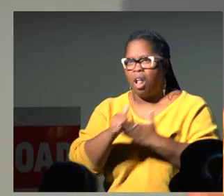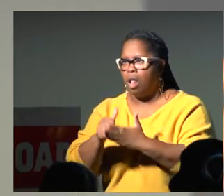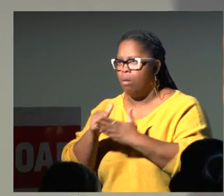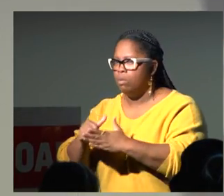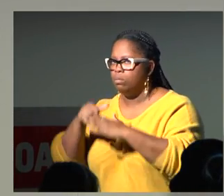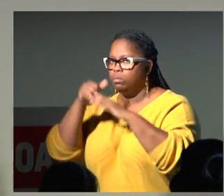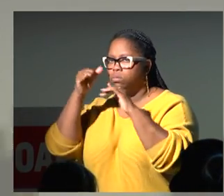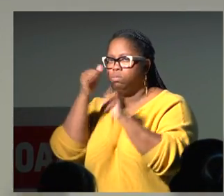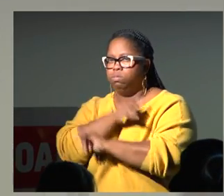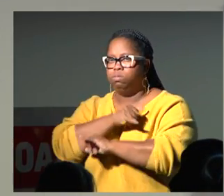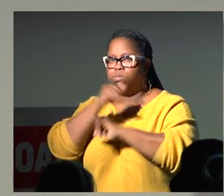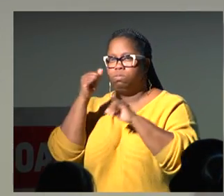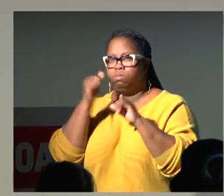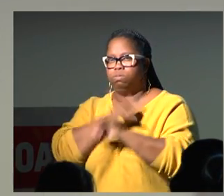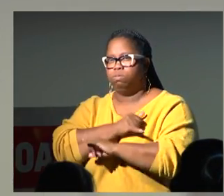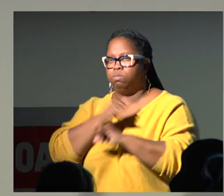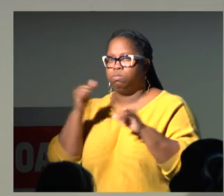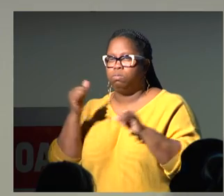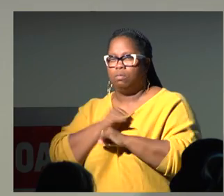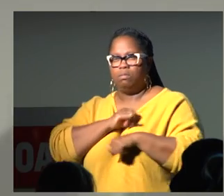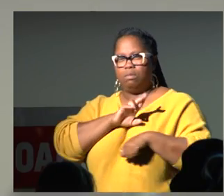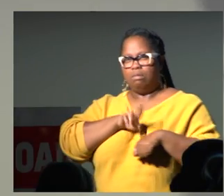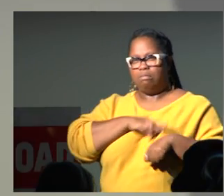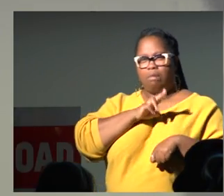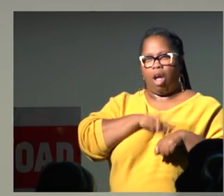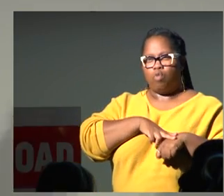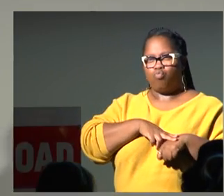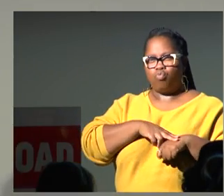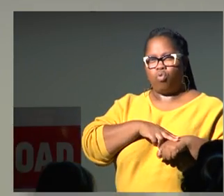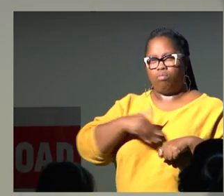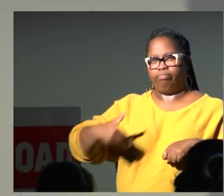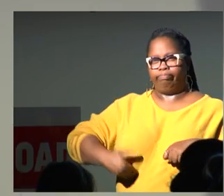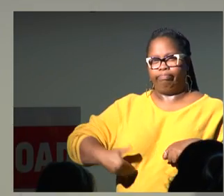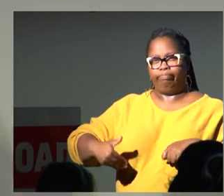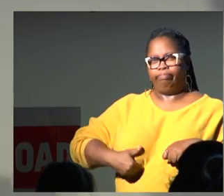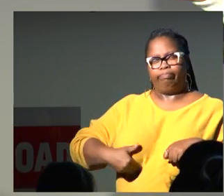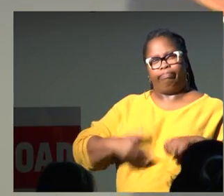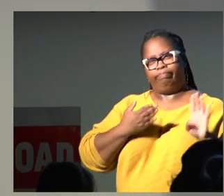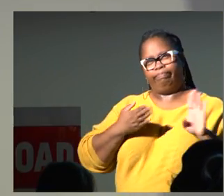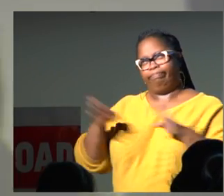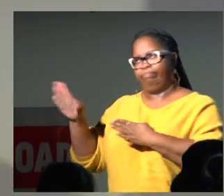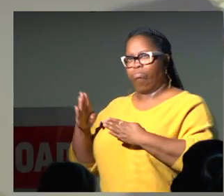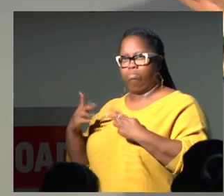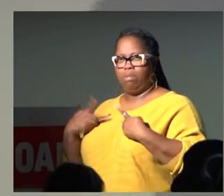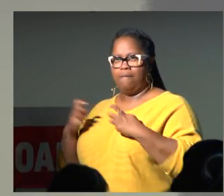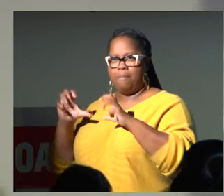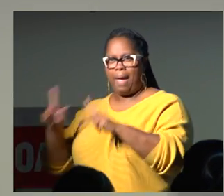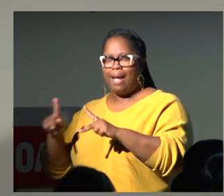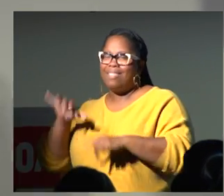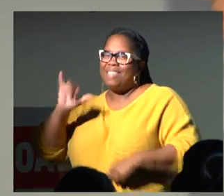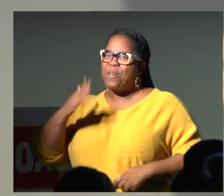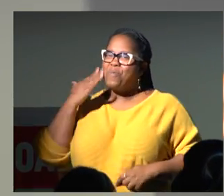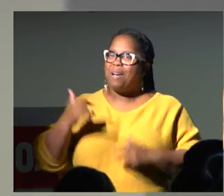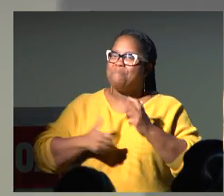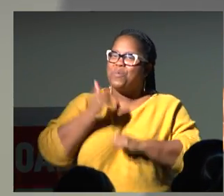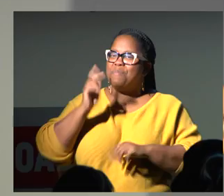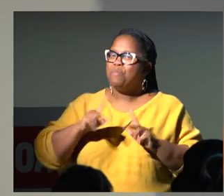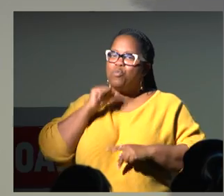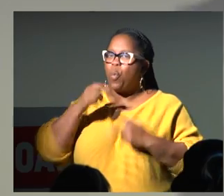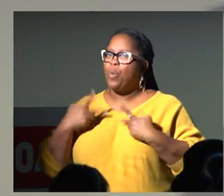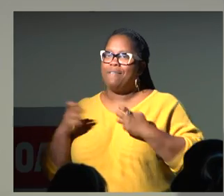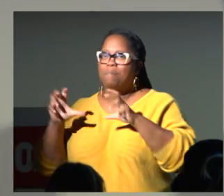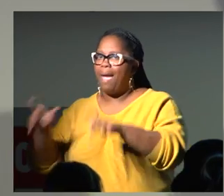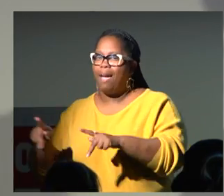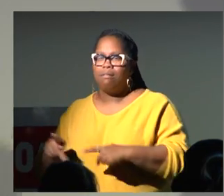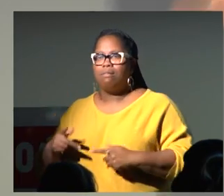move from your disposition as a human being and the way you're wired. Mm-hmm. That's why most people don't give back.